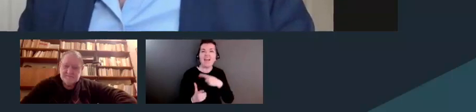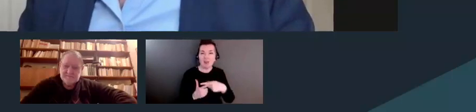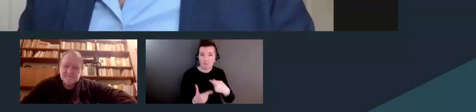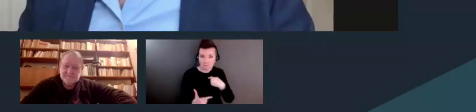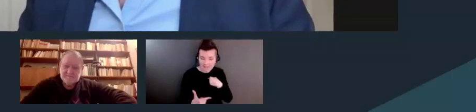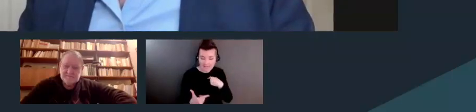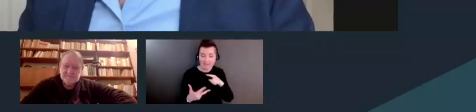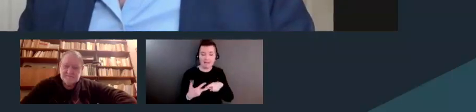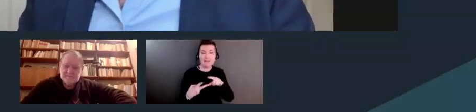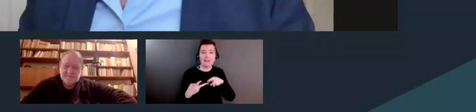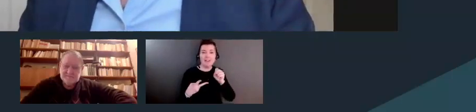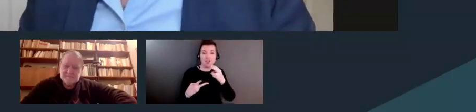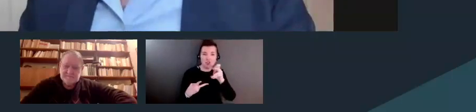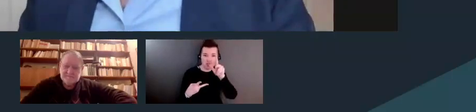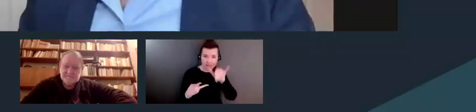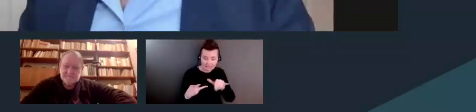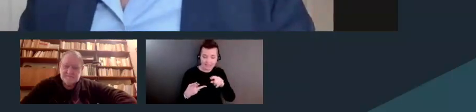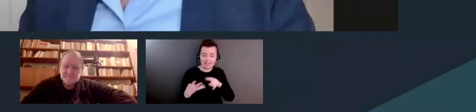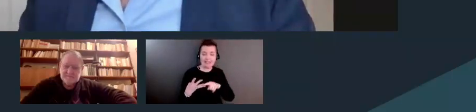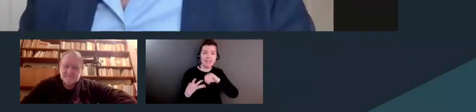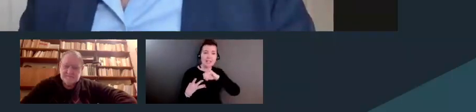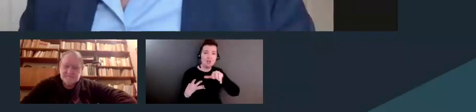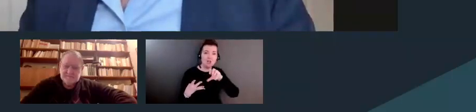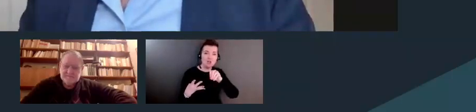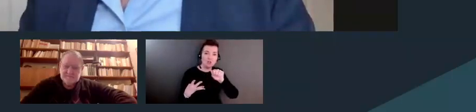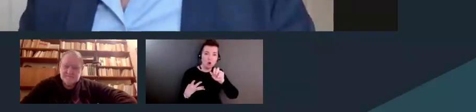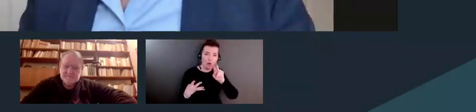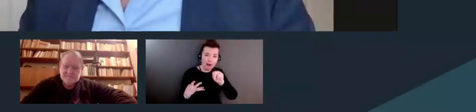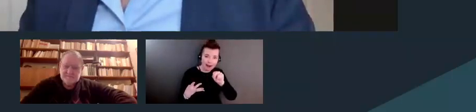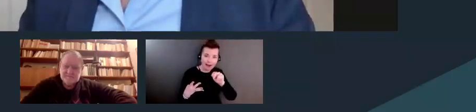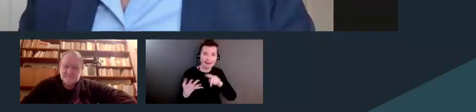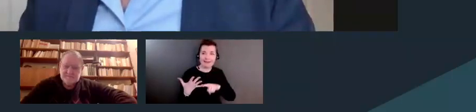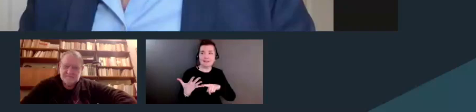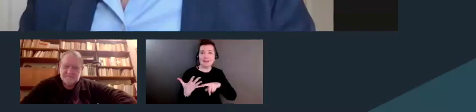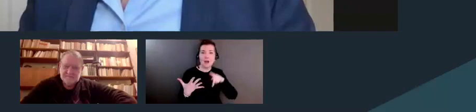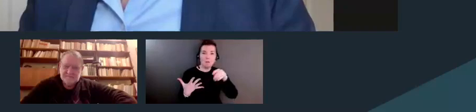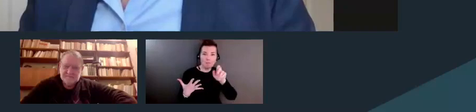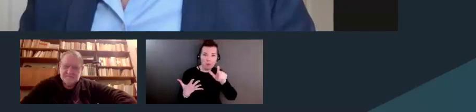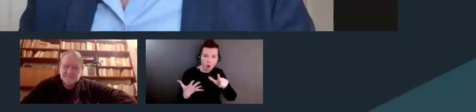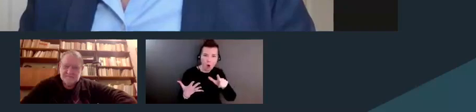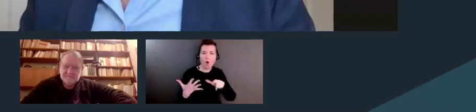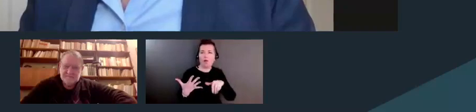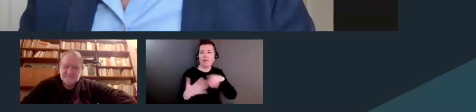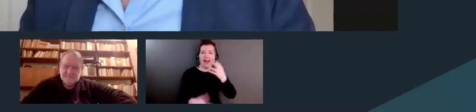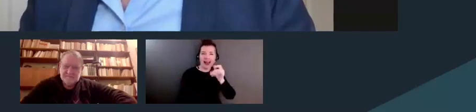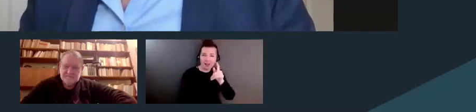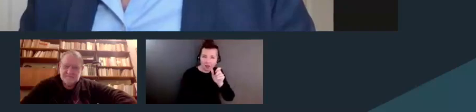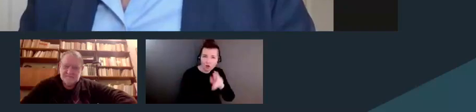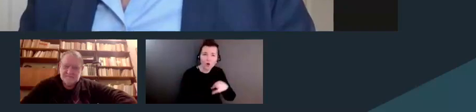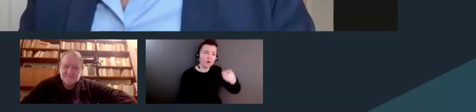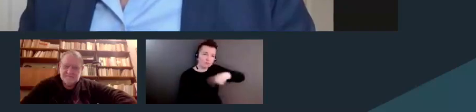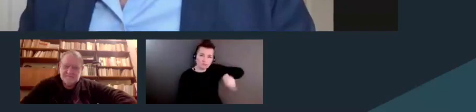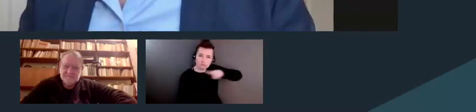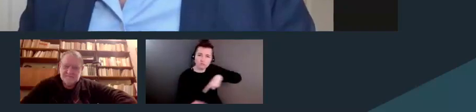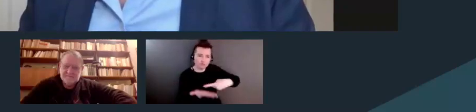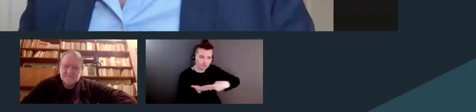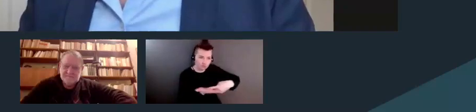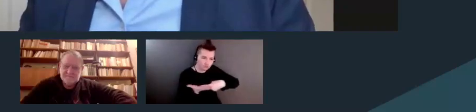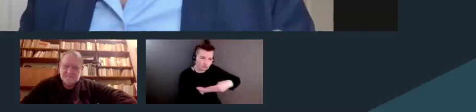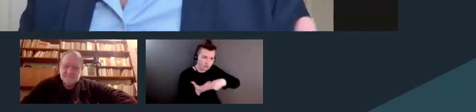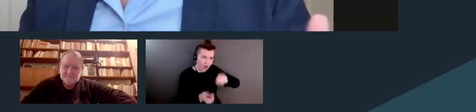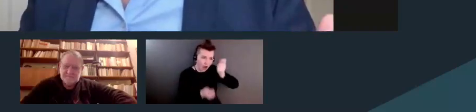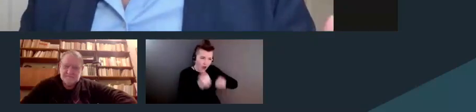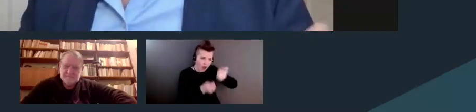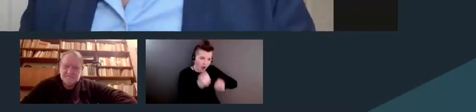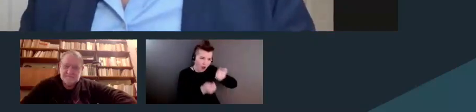on this panel, and Joanne Tompkins, Paul Berger, and Heather McGregor, did revisions and additions. From the